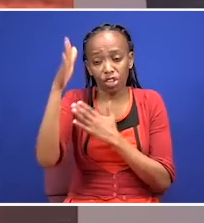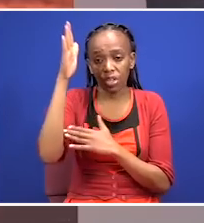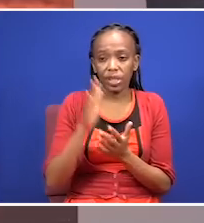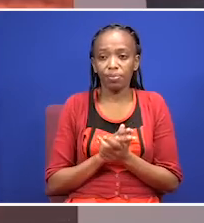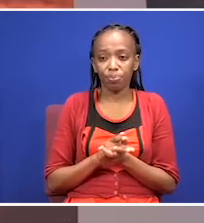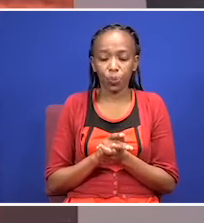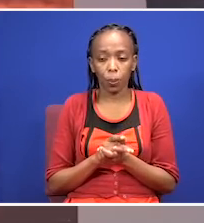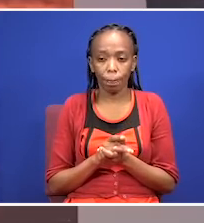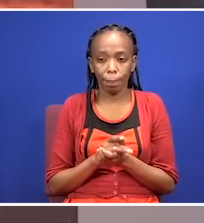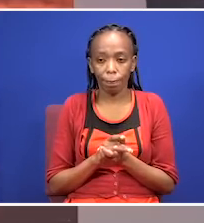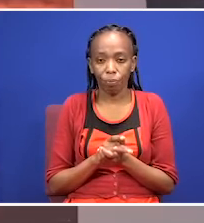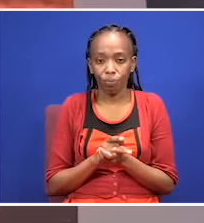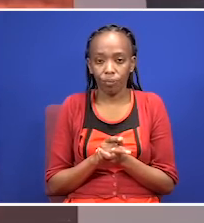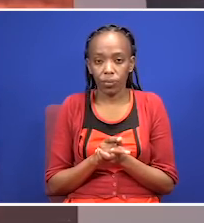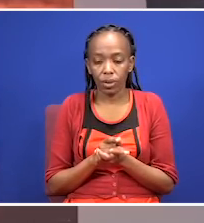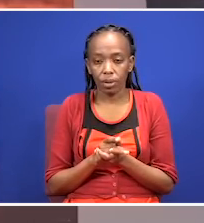god